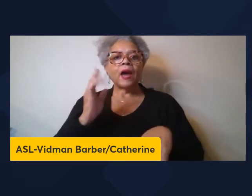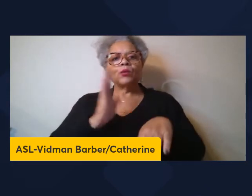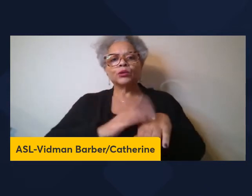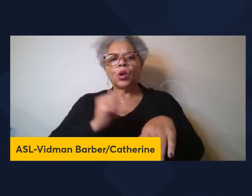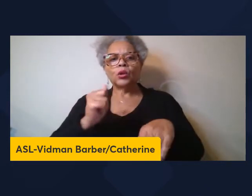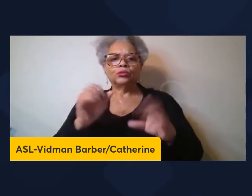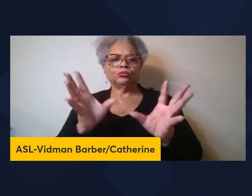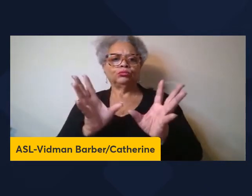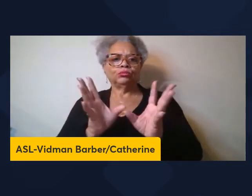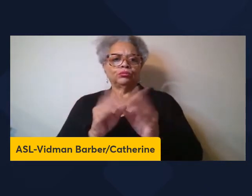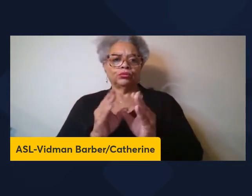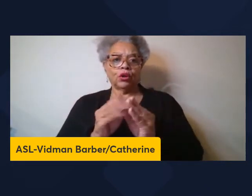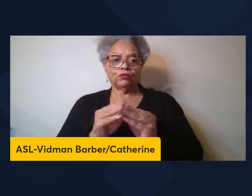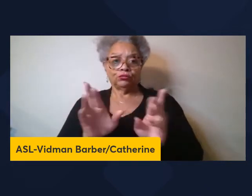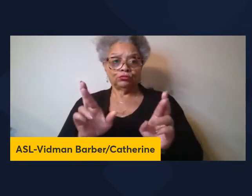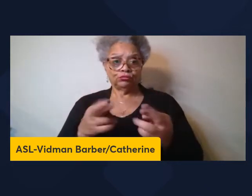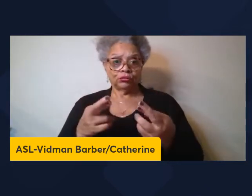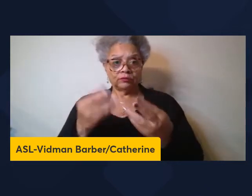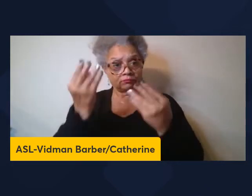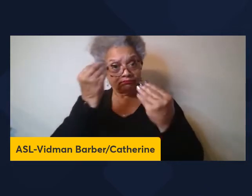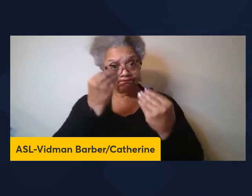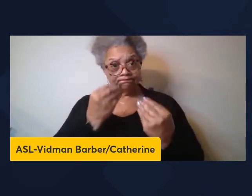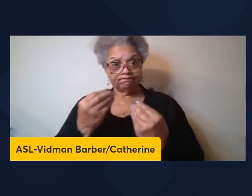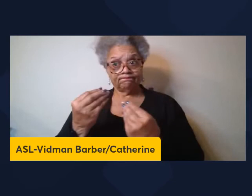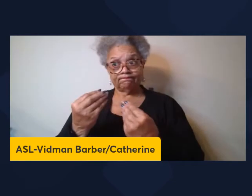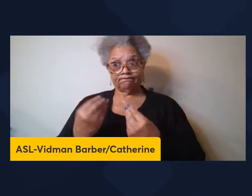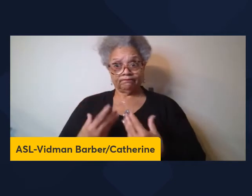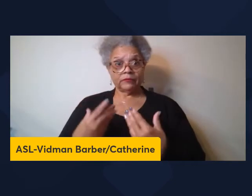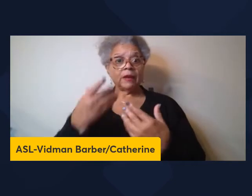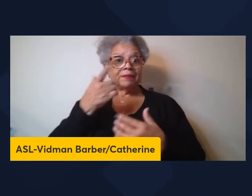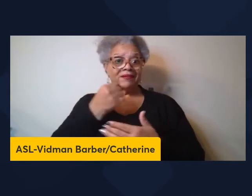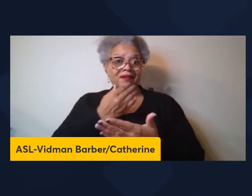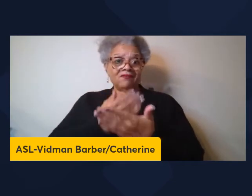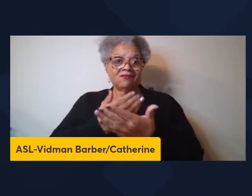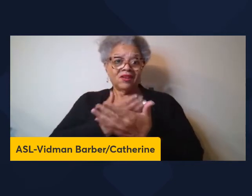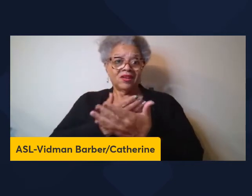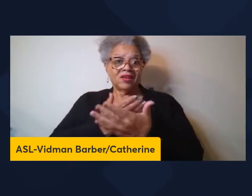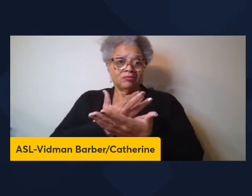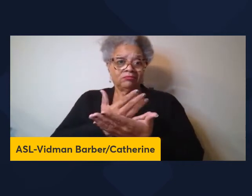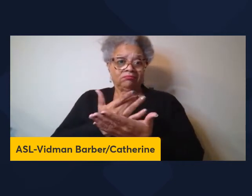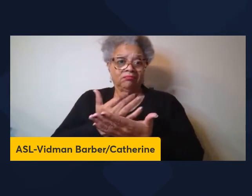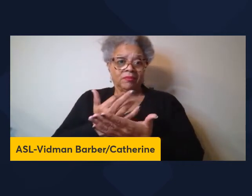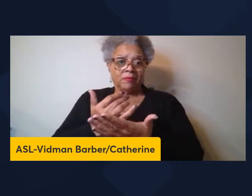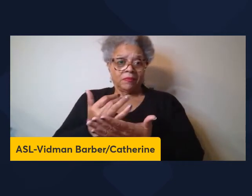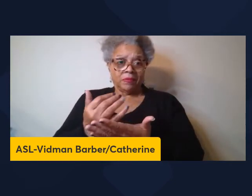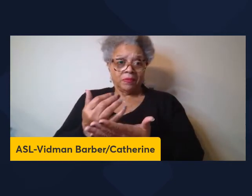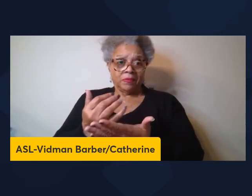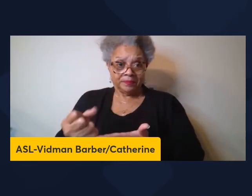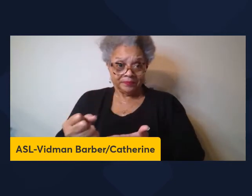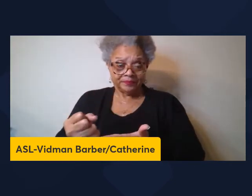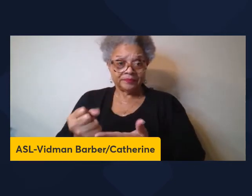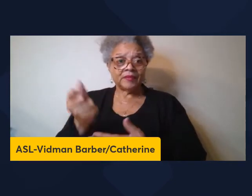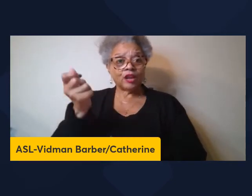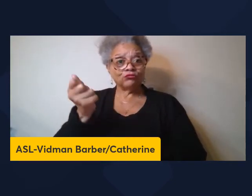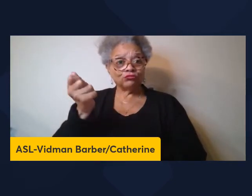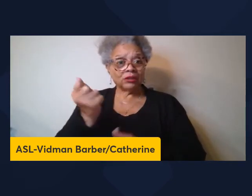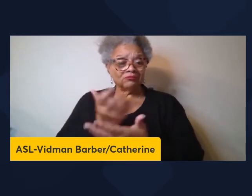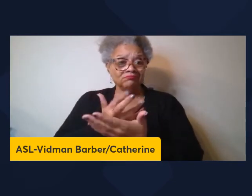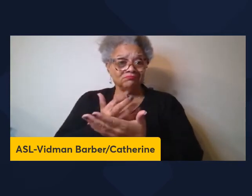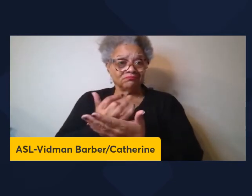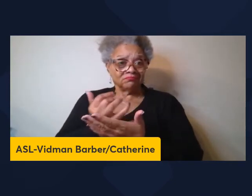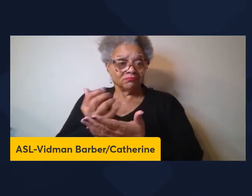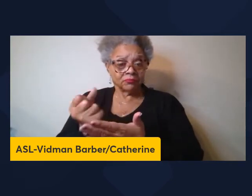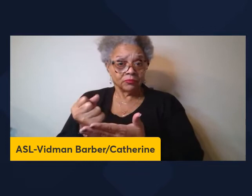room and let us know that because funding was running out, right, the grant funding was running out for us,